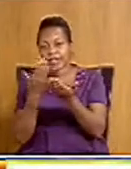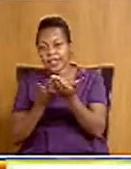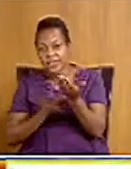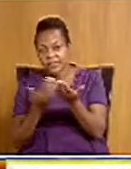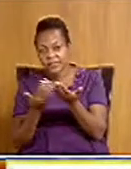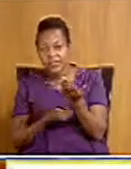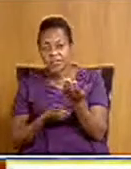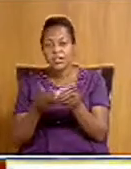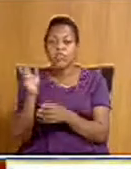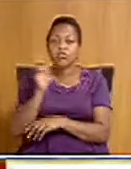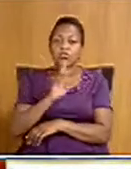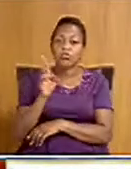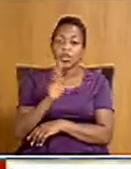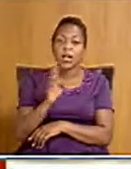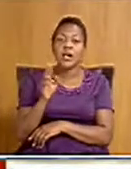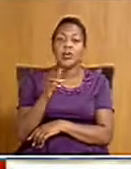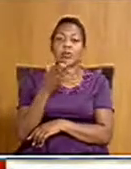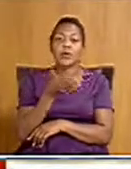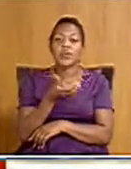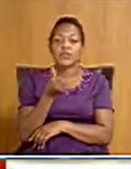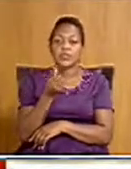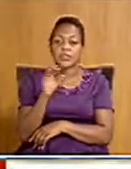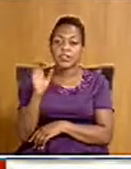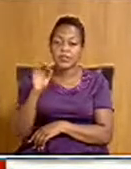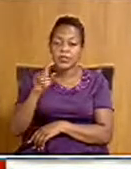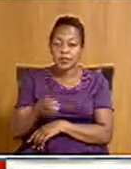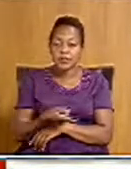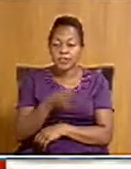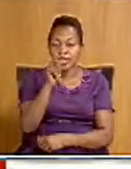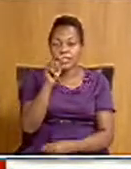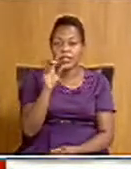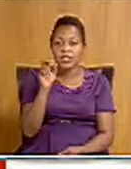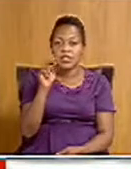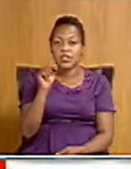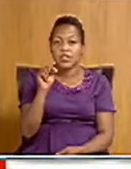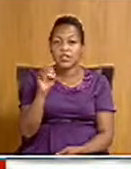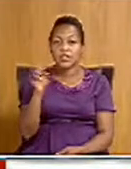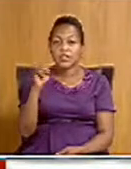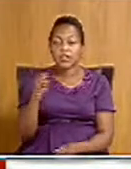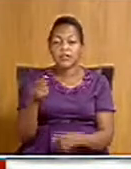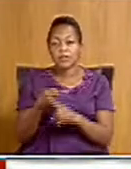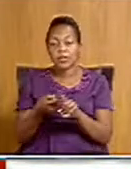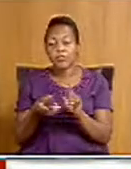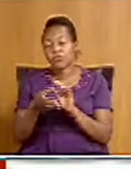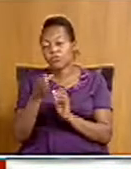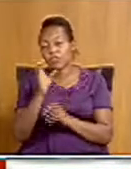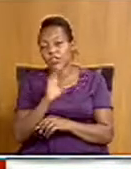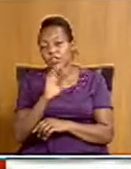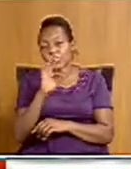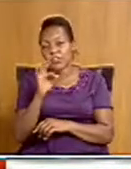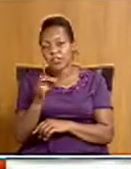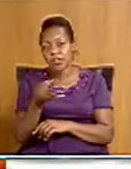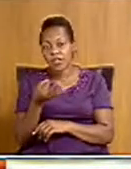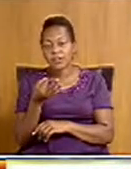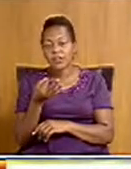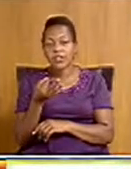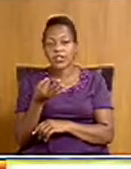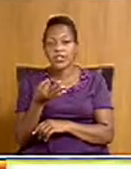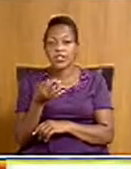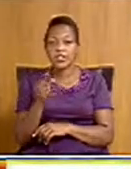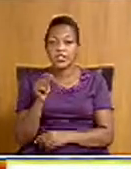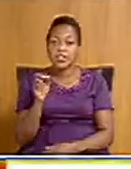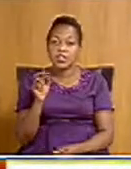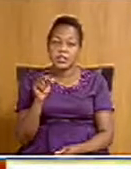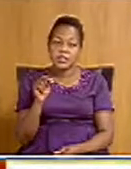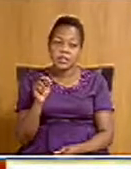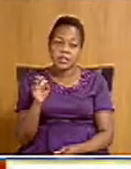sugar, we will produce 600,000 tons, but consume only 380,000 tons. Hia